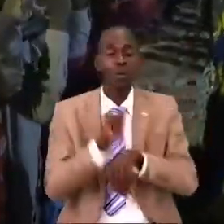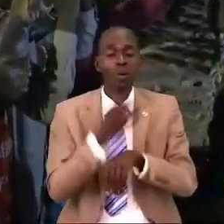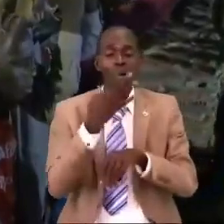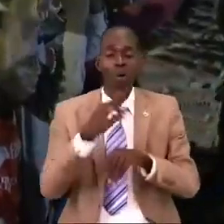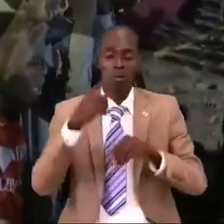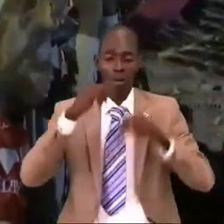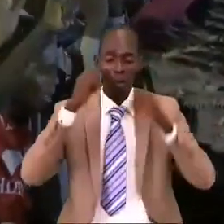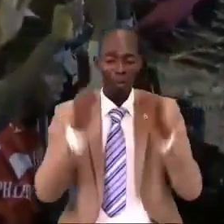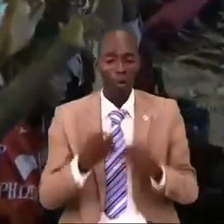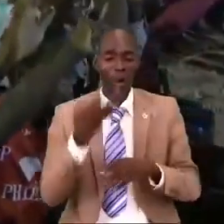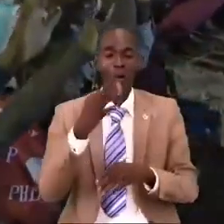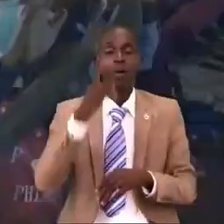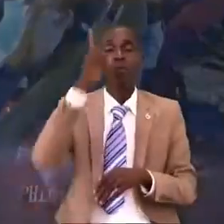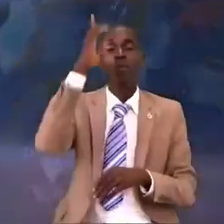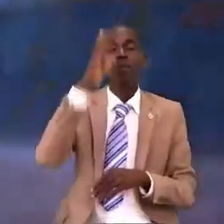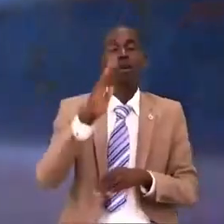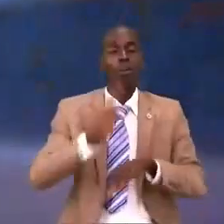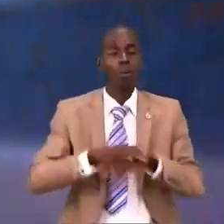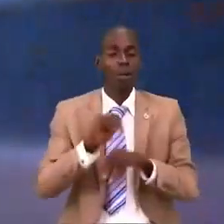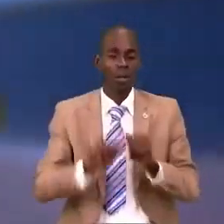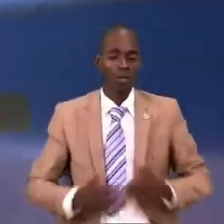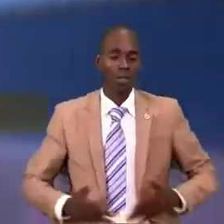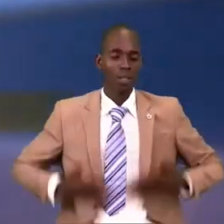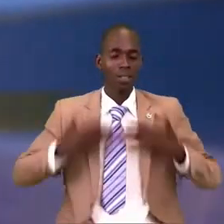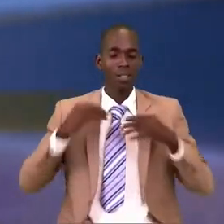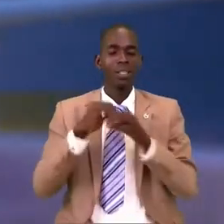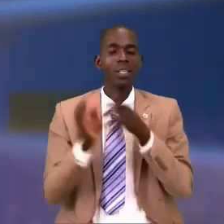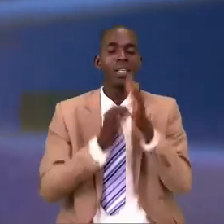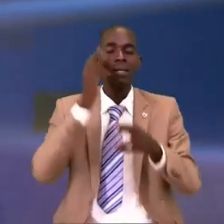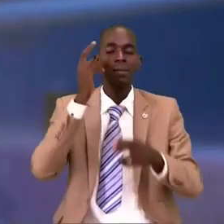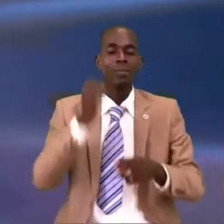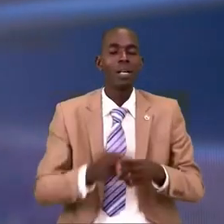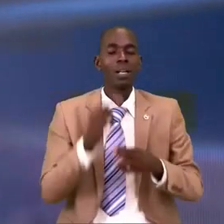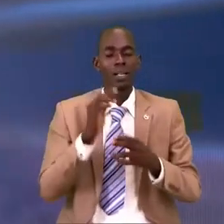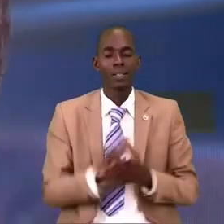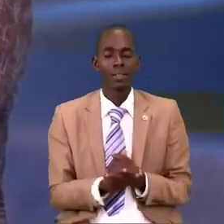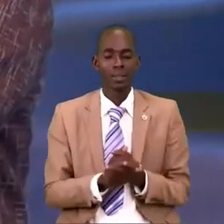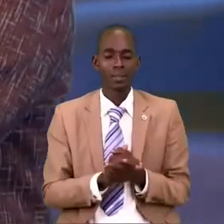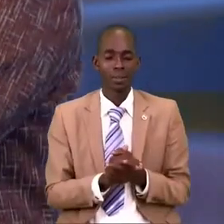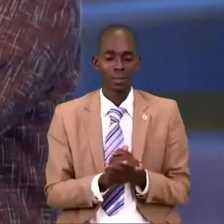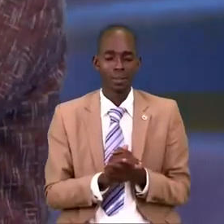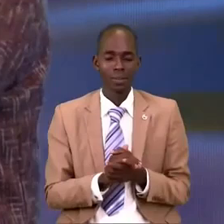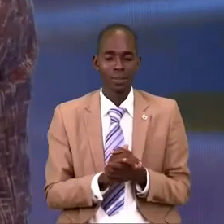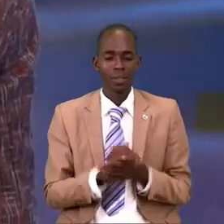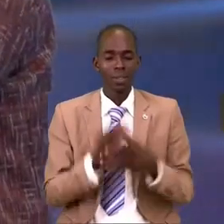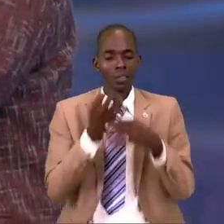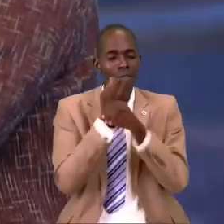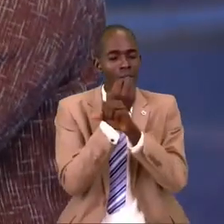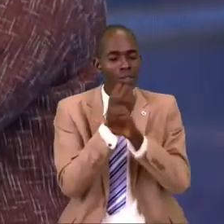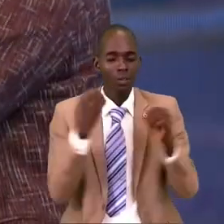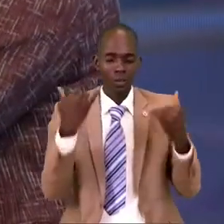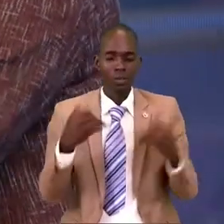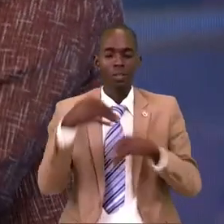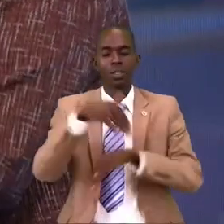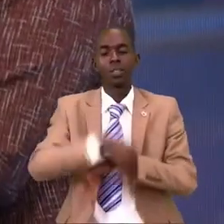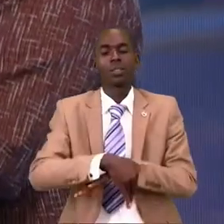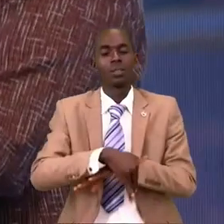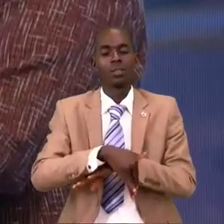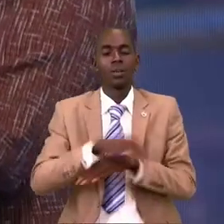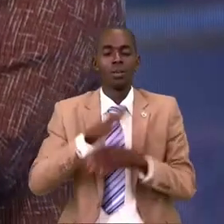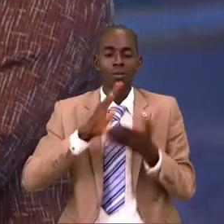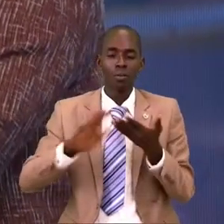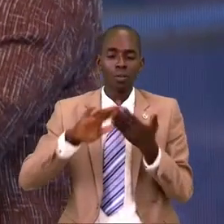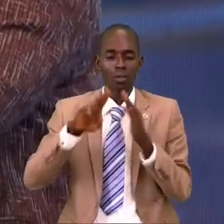Salvation tonight, forgiveness tonight, freedom tonight, healing tonight,